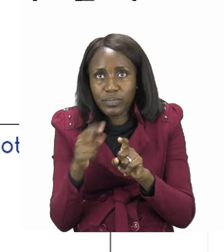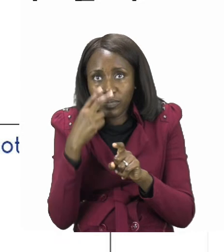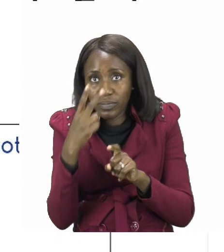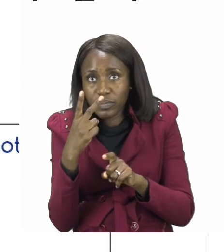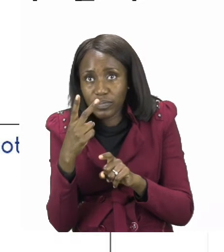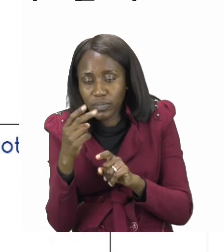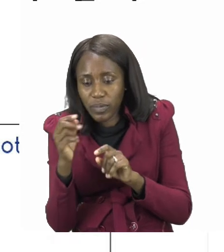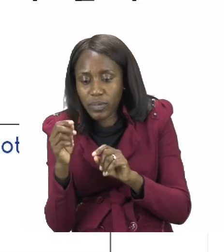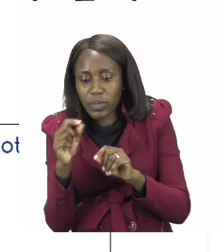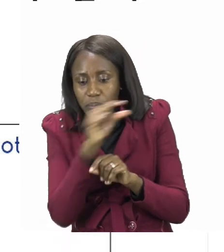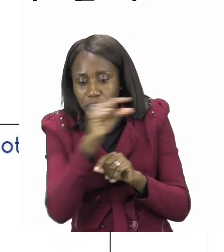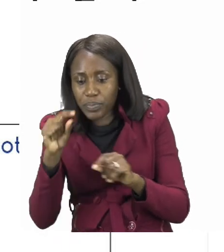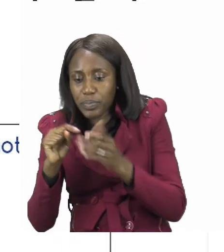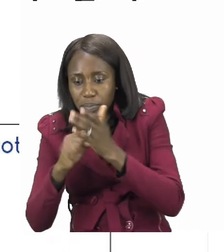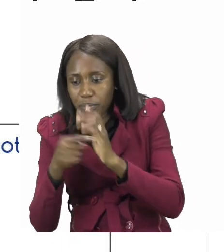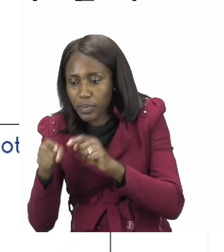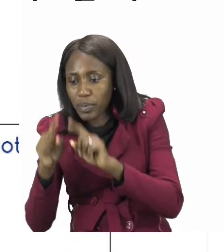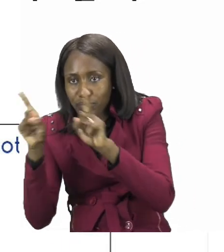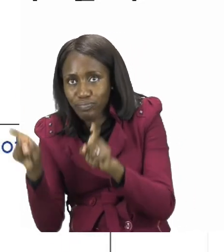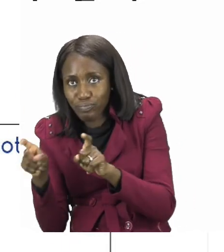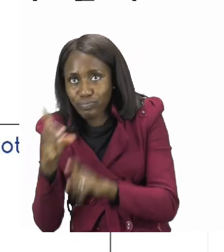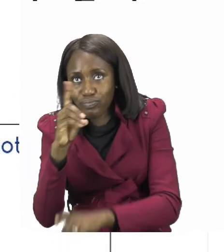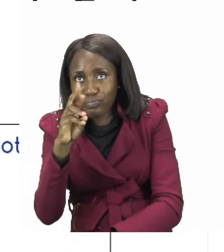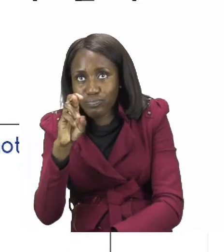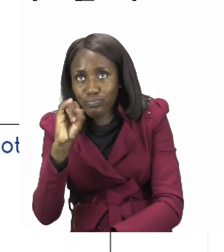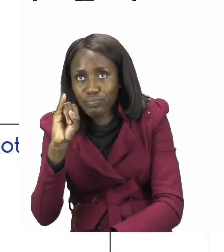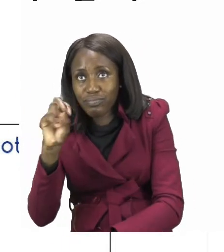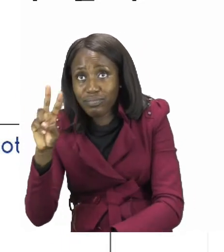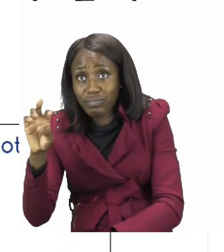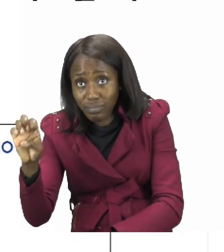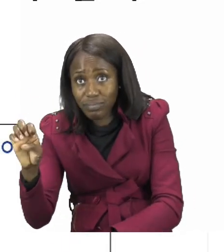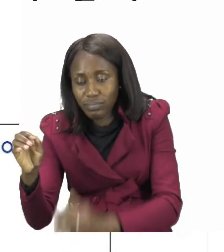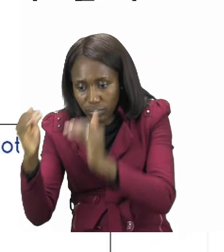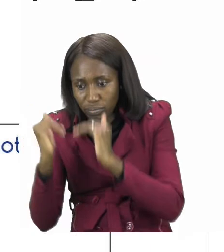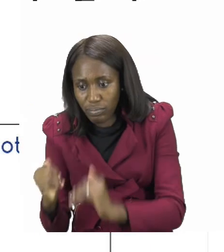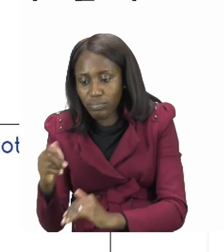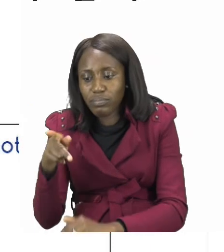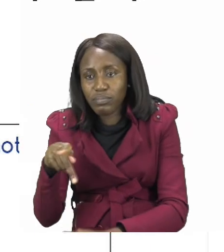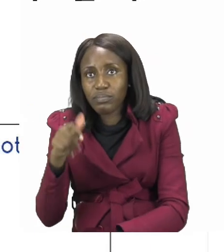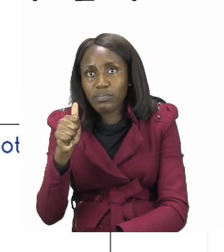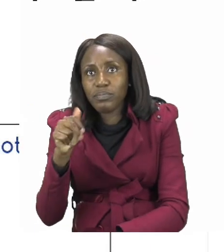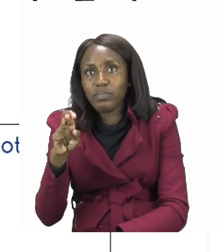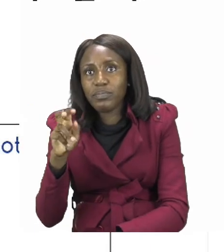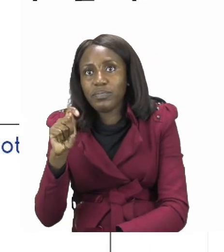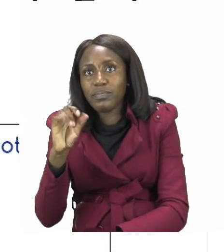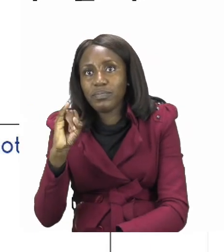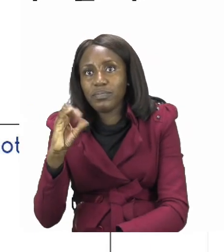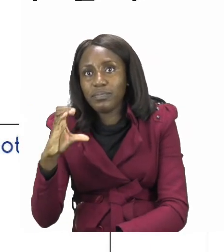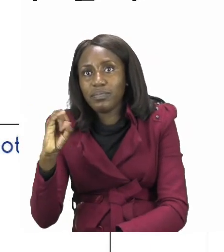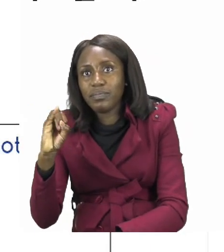end of the sentences, these words are the ones that we're going to use in order to change them to